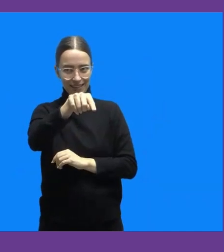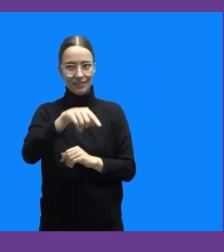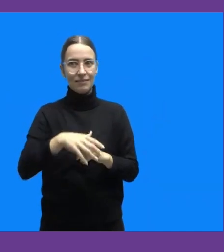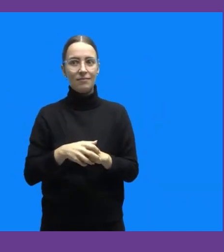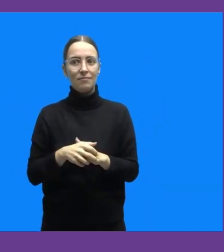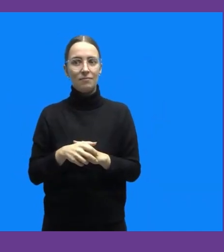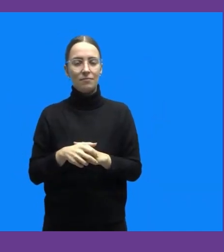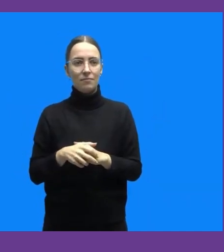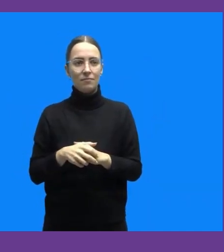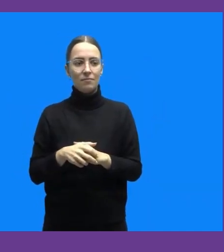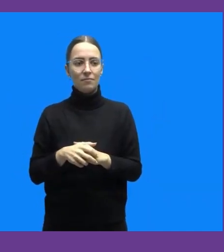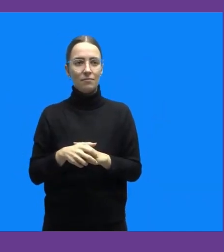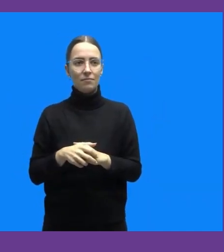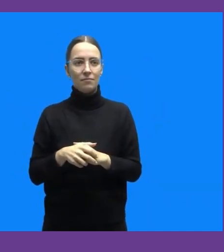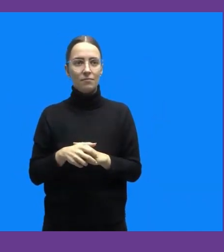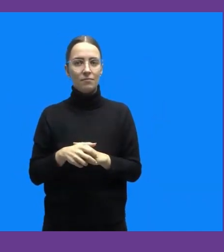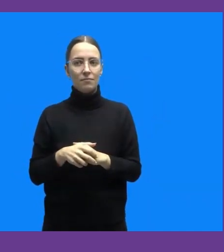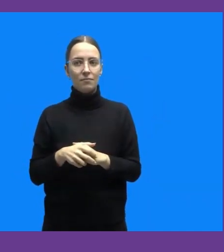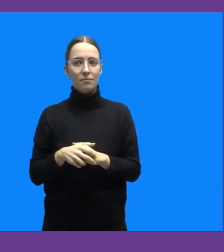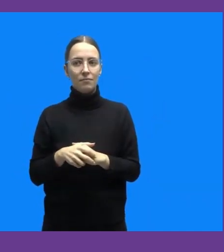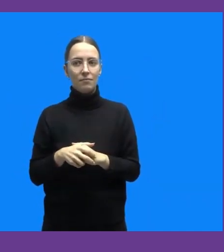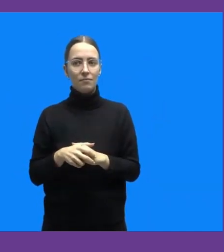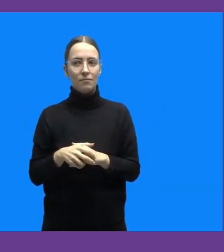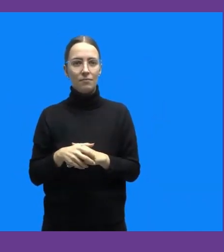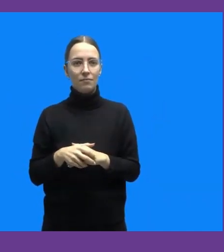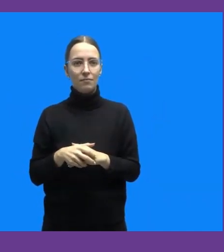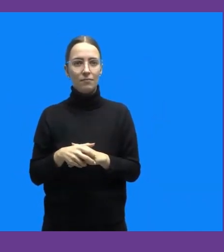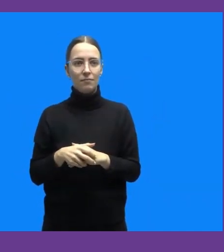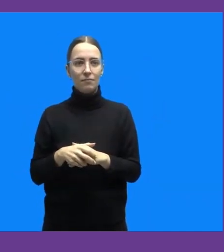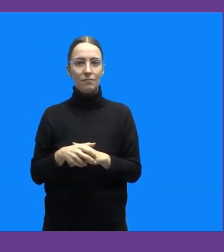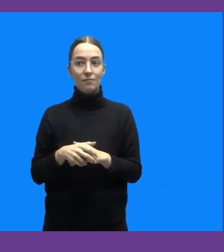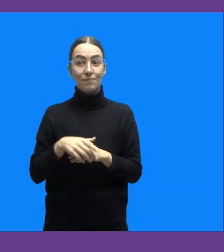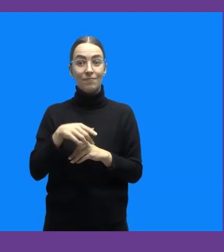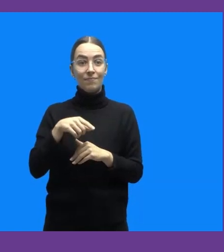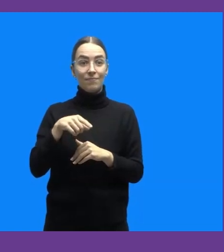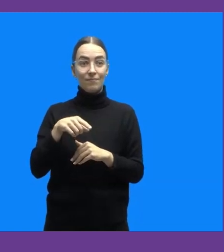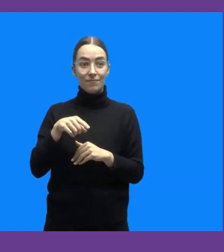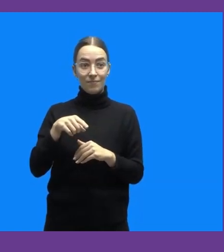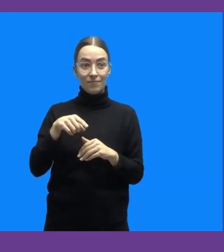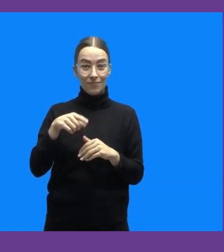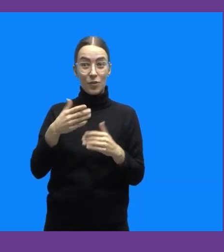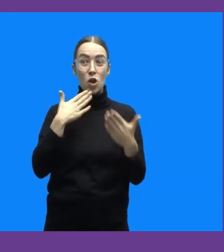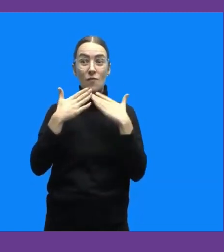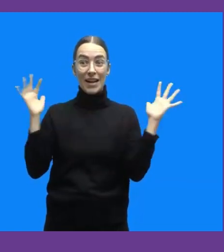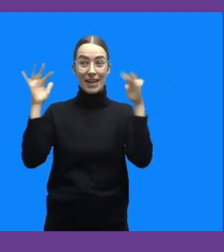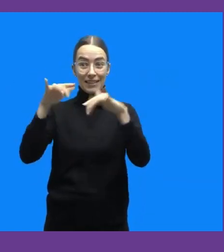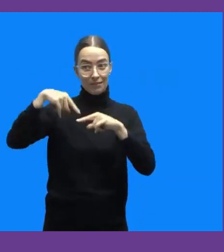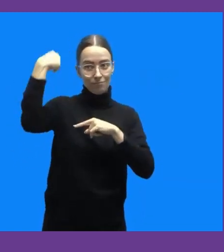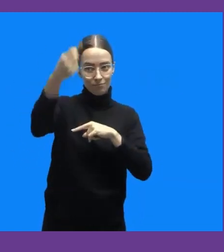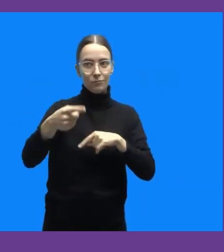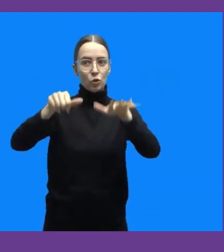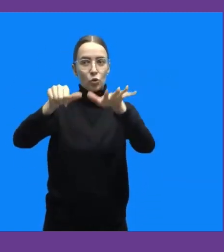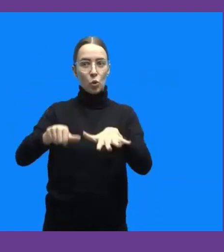June 2025. So we can continue the conversation in Ireland in 2025. So. Great. So,